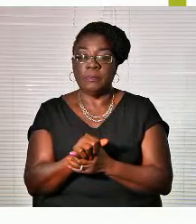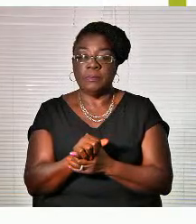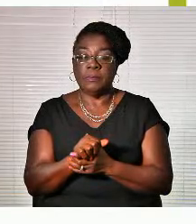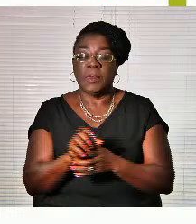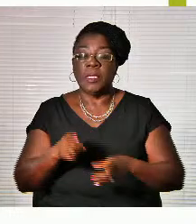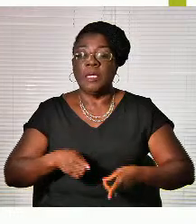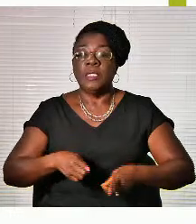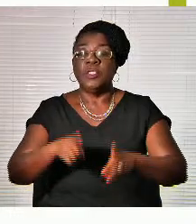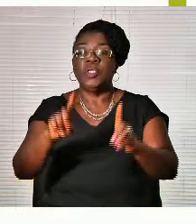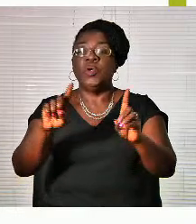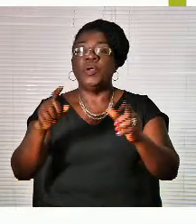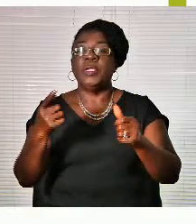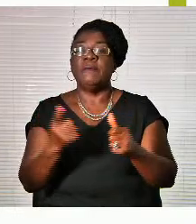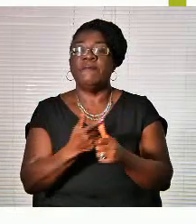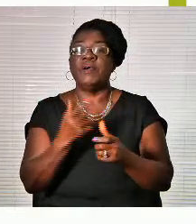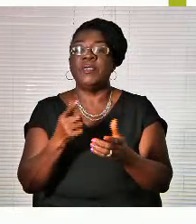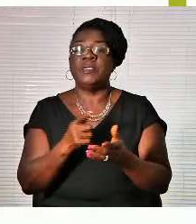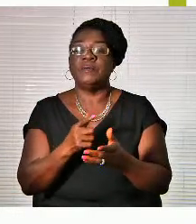During the first